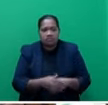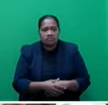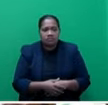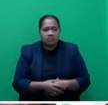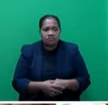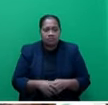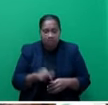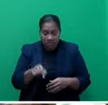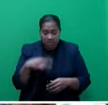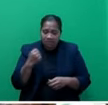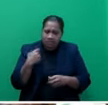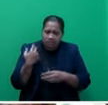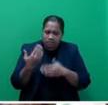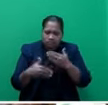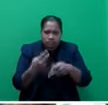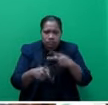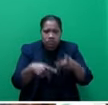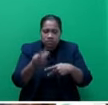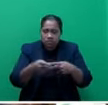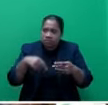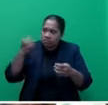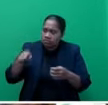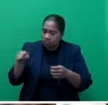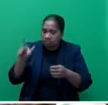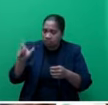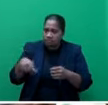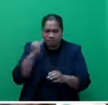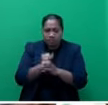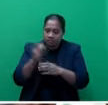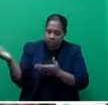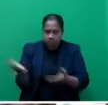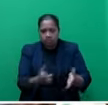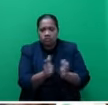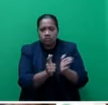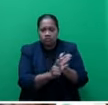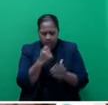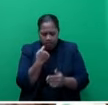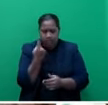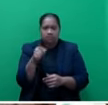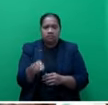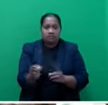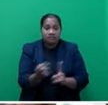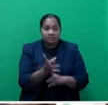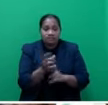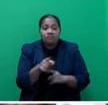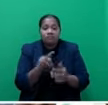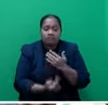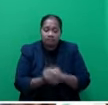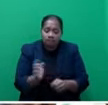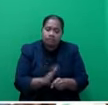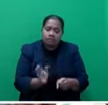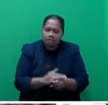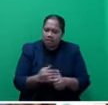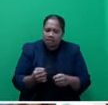cumbersome processes to bring the culprits before the court of law. A realization of this important factor has made several countries to